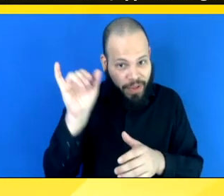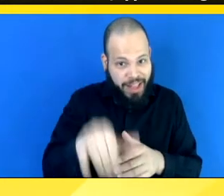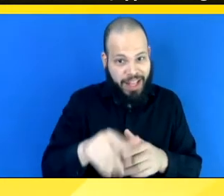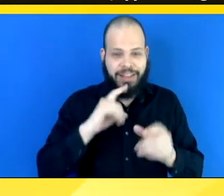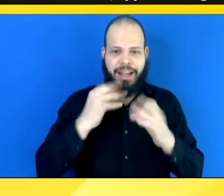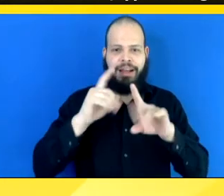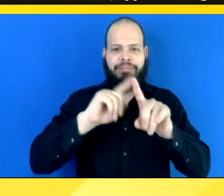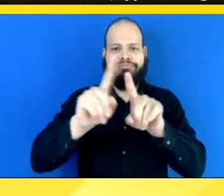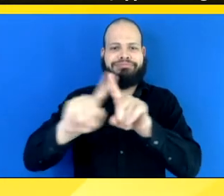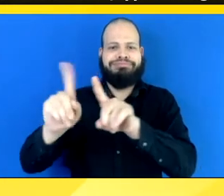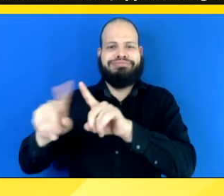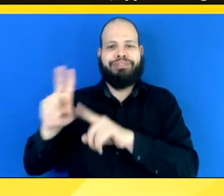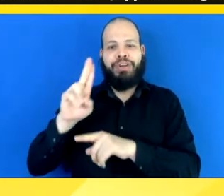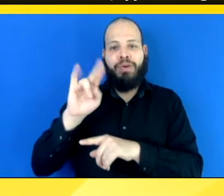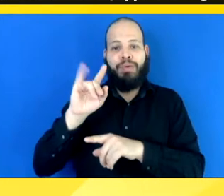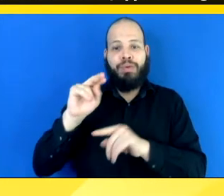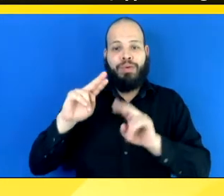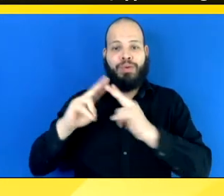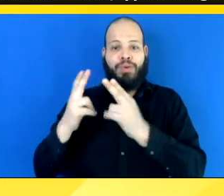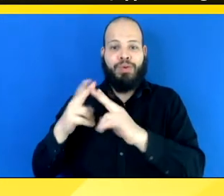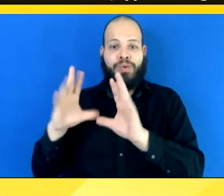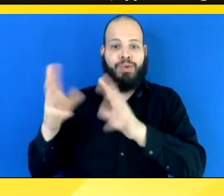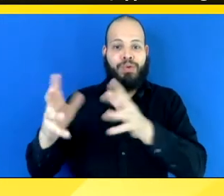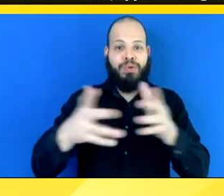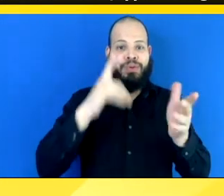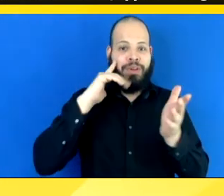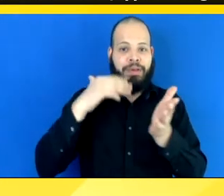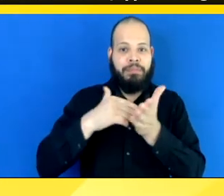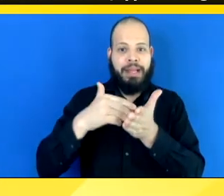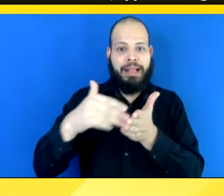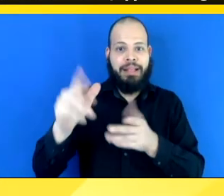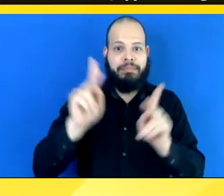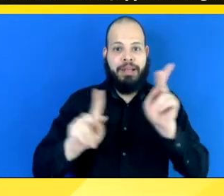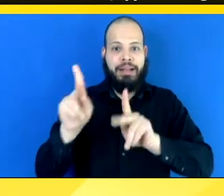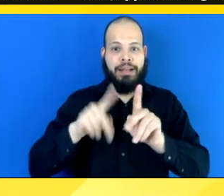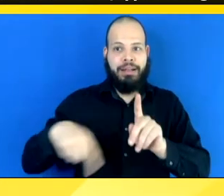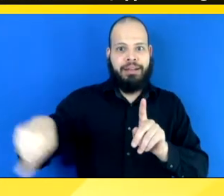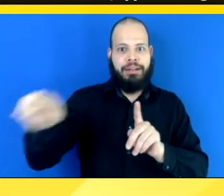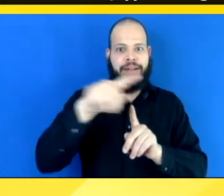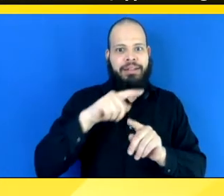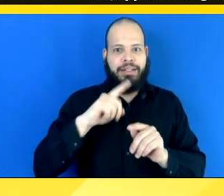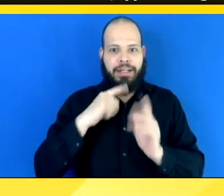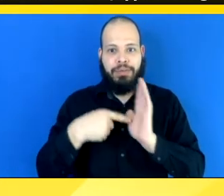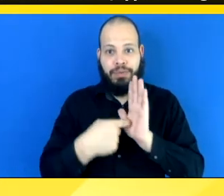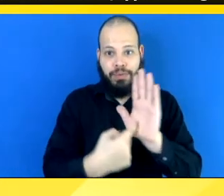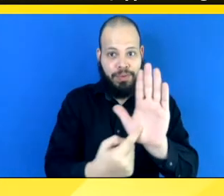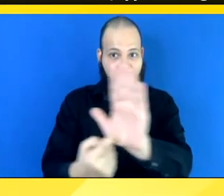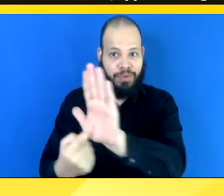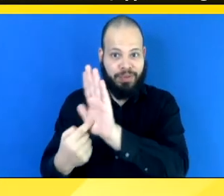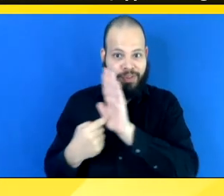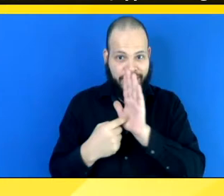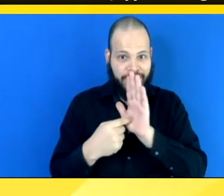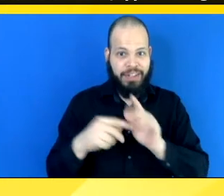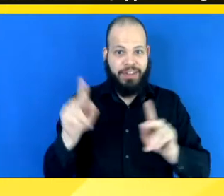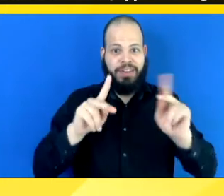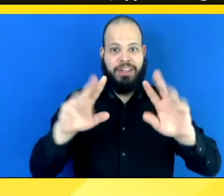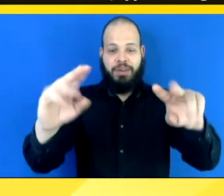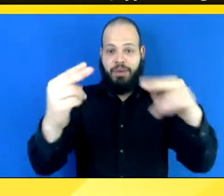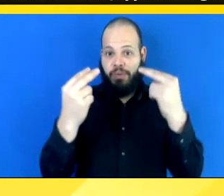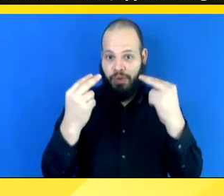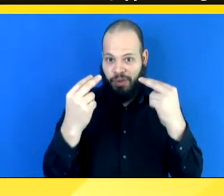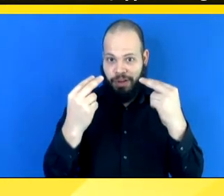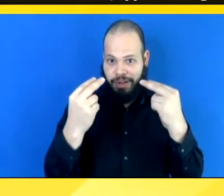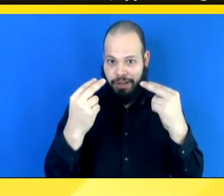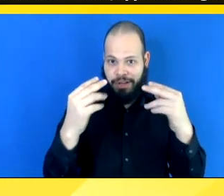showing it today. And we want people who are looking and listening today to also get in this fight, stay in this